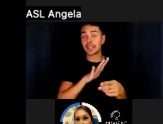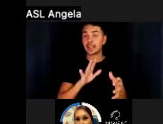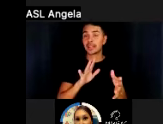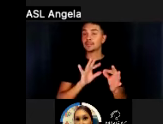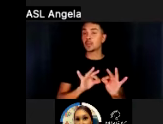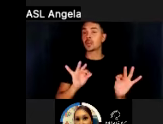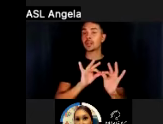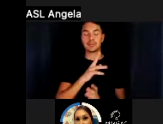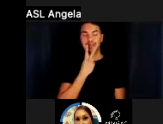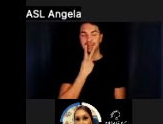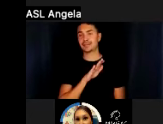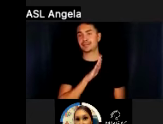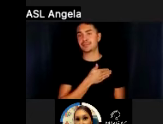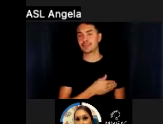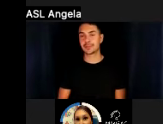Absolutely.